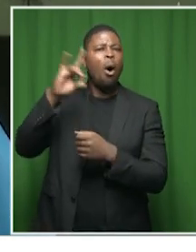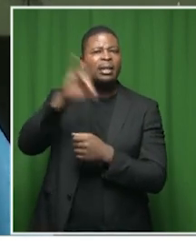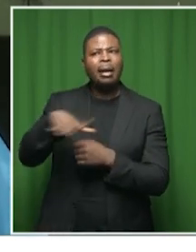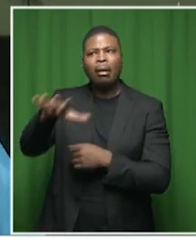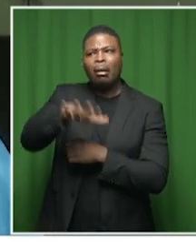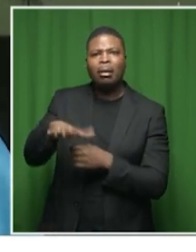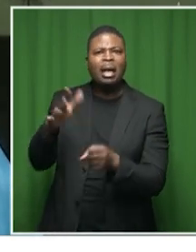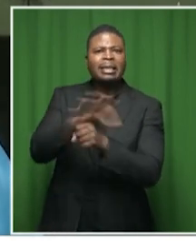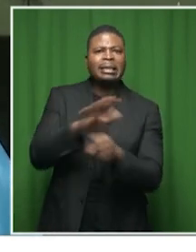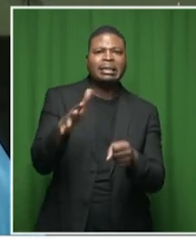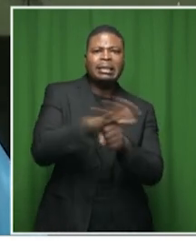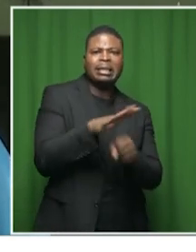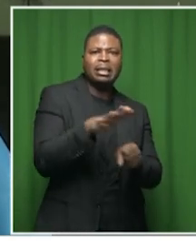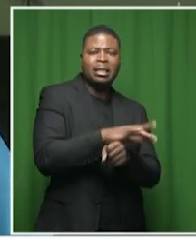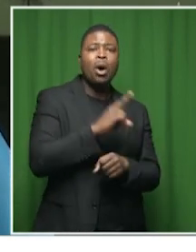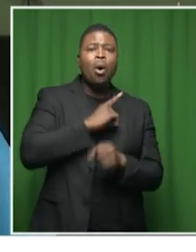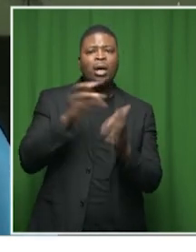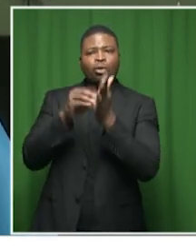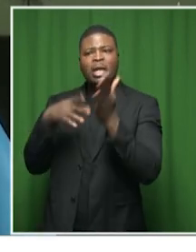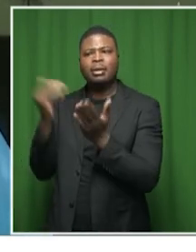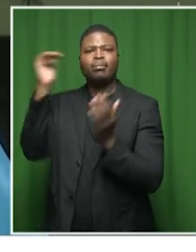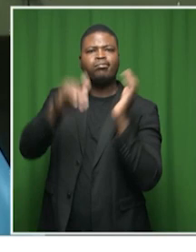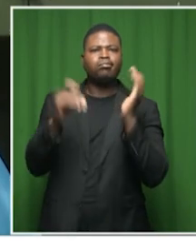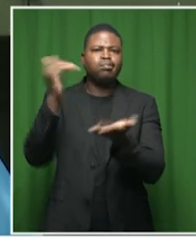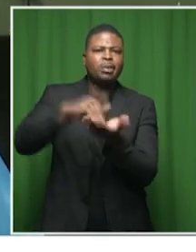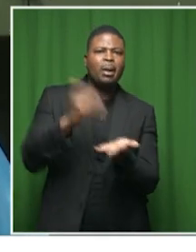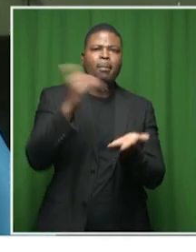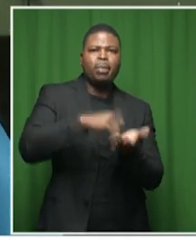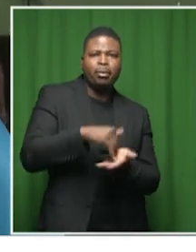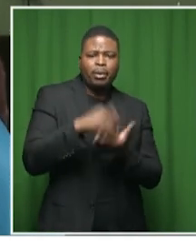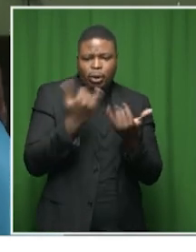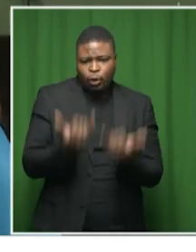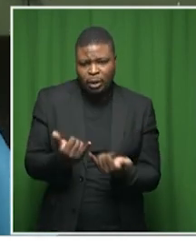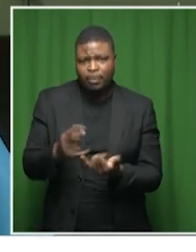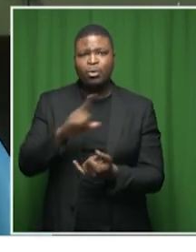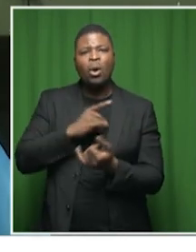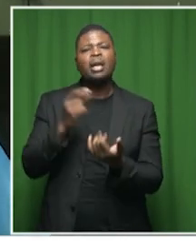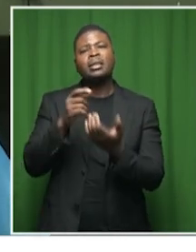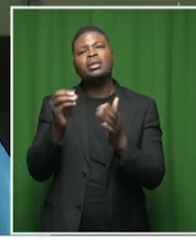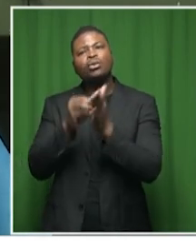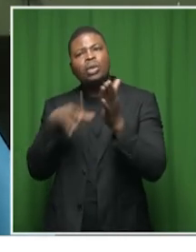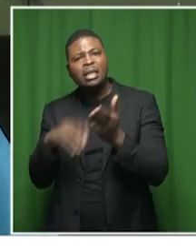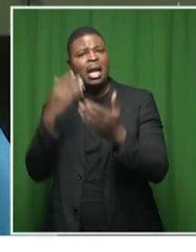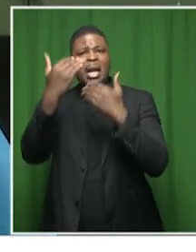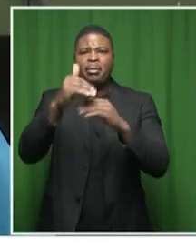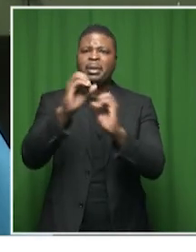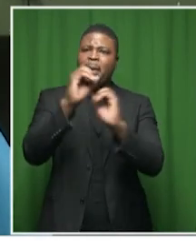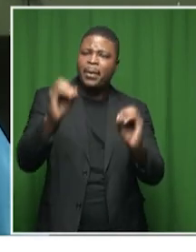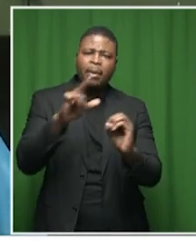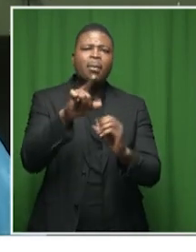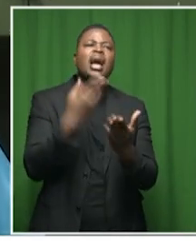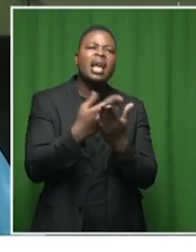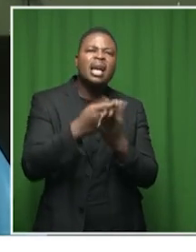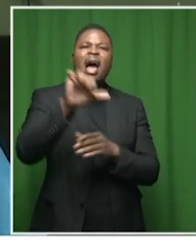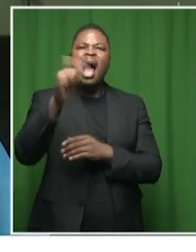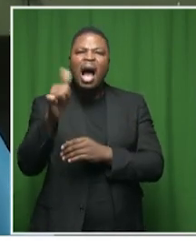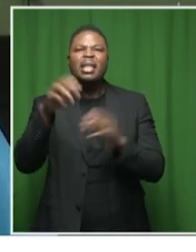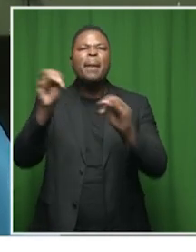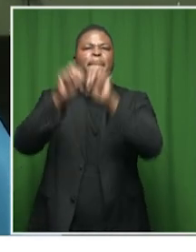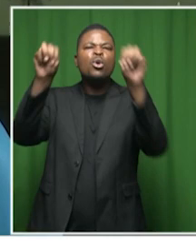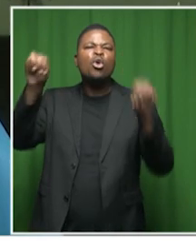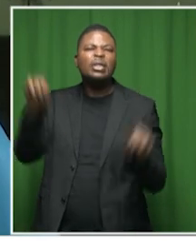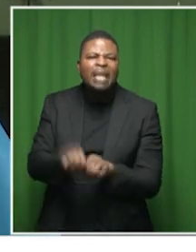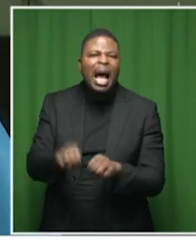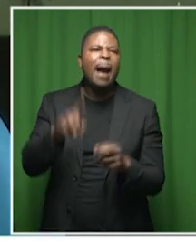but they will do leisure items such as going to Apartheid Museum and also the Cradle of